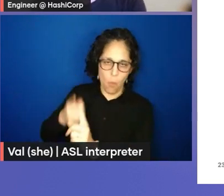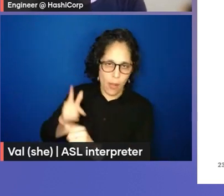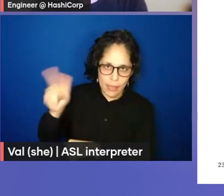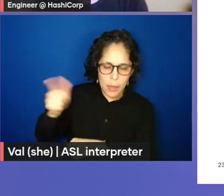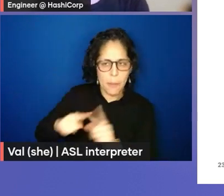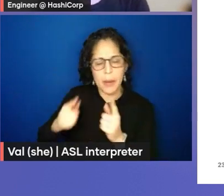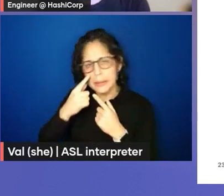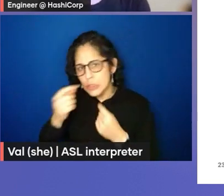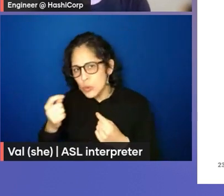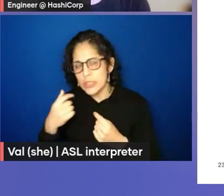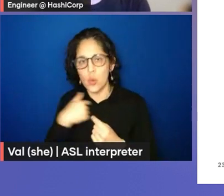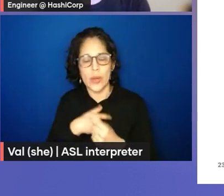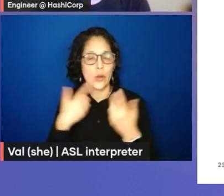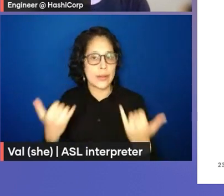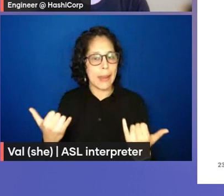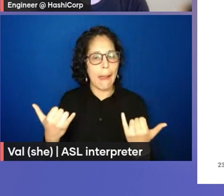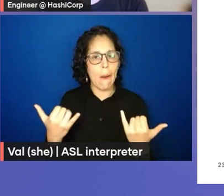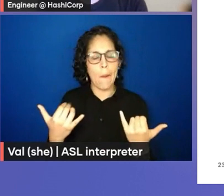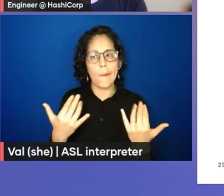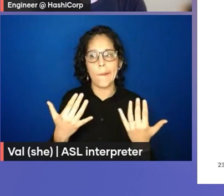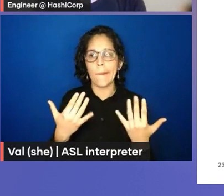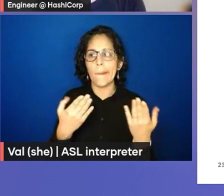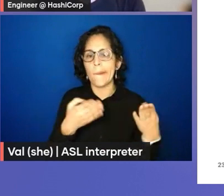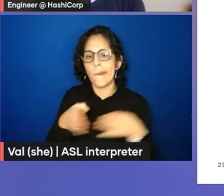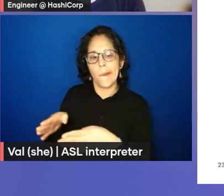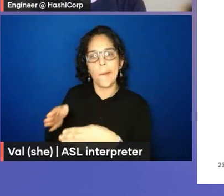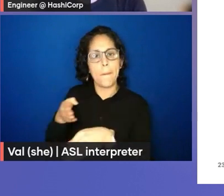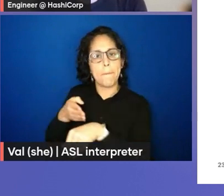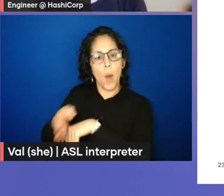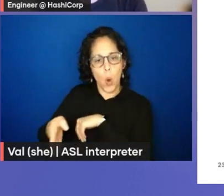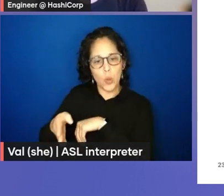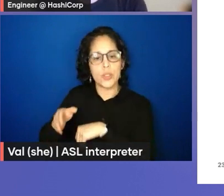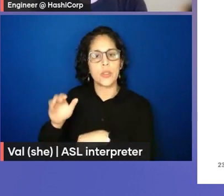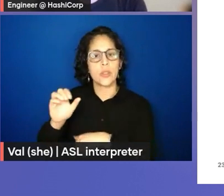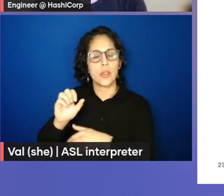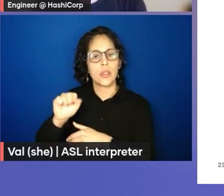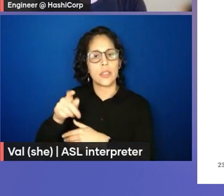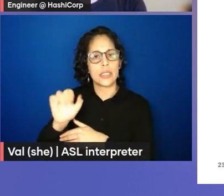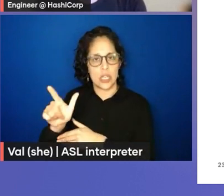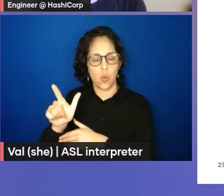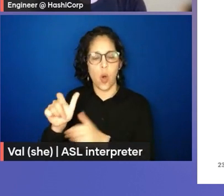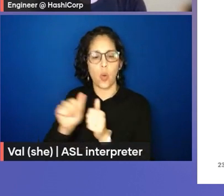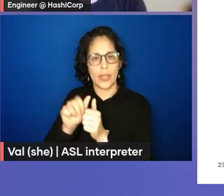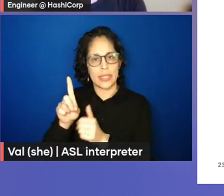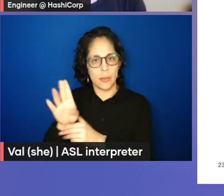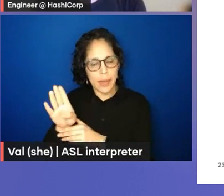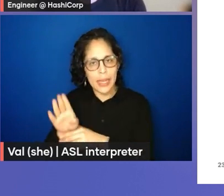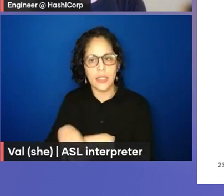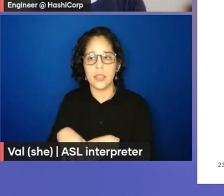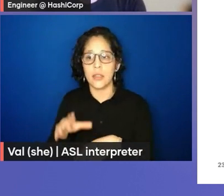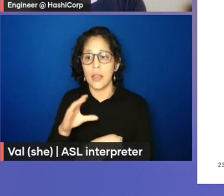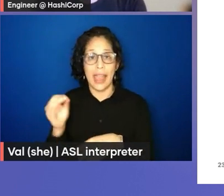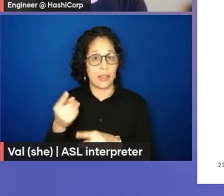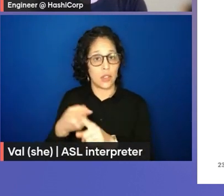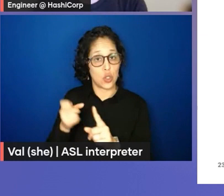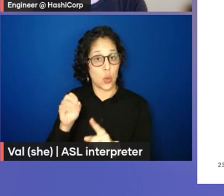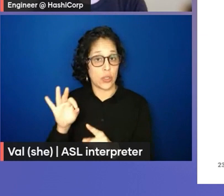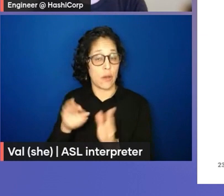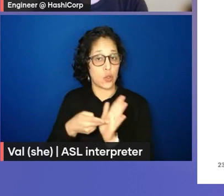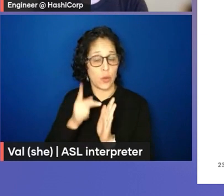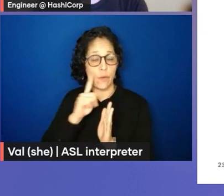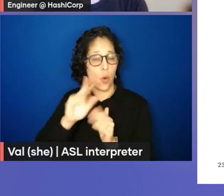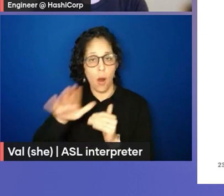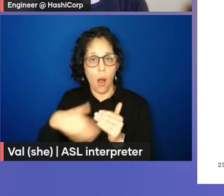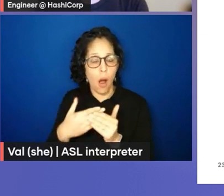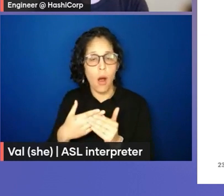interesting. We are now moving into PostgreSQL, just a relational database, and kind of the source of truth for all